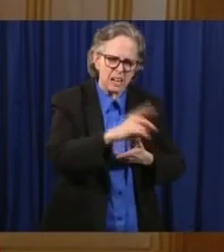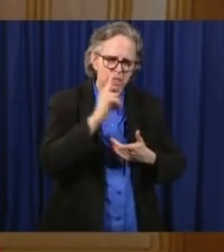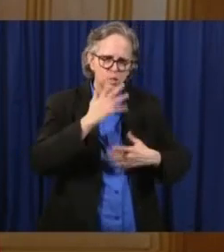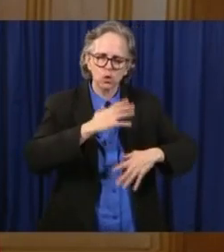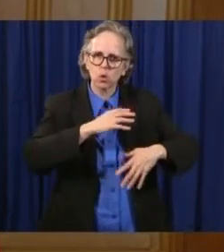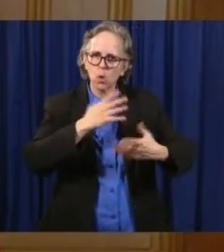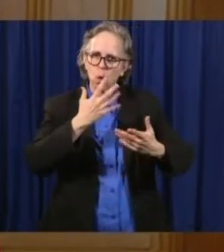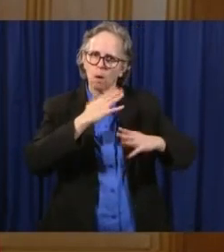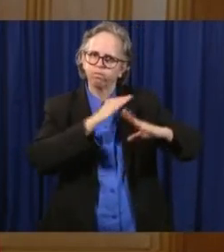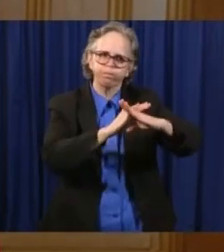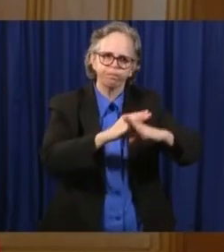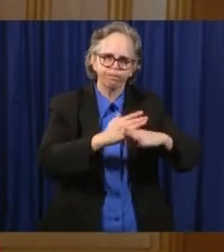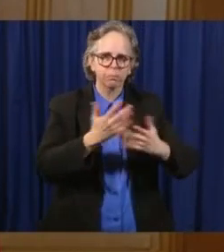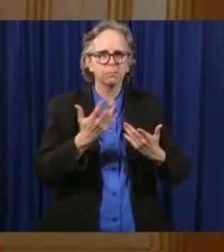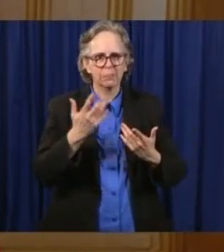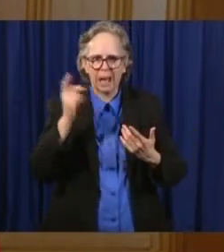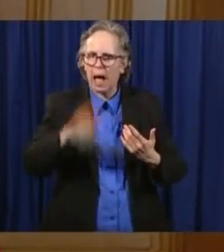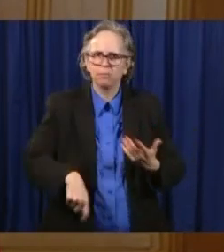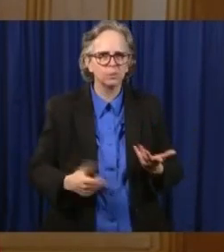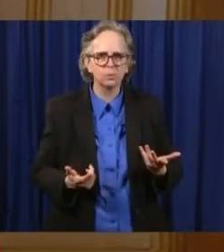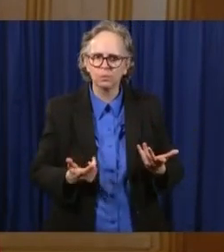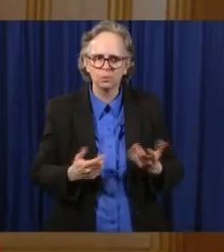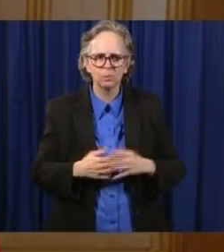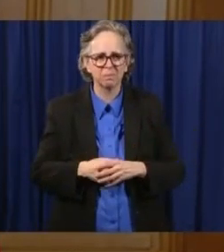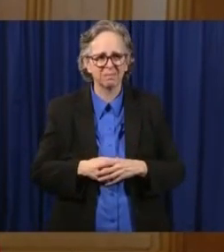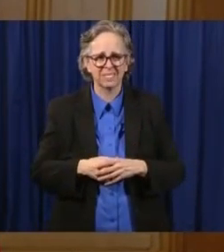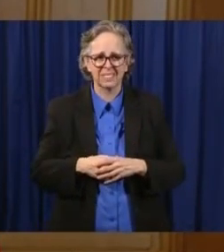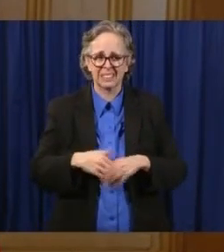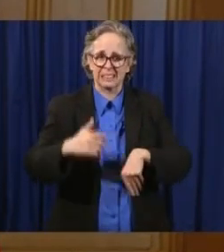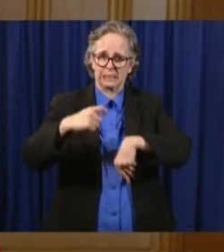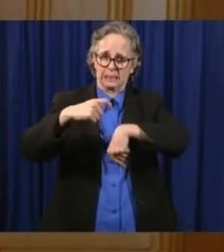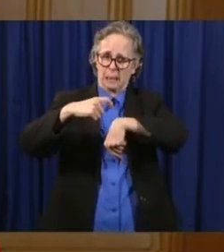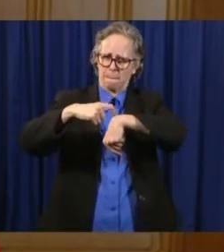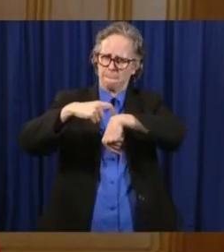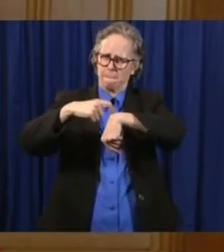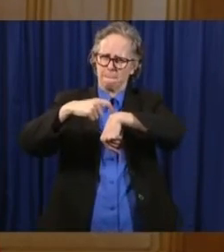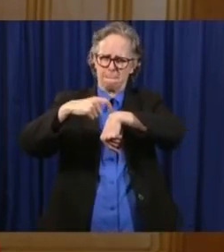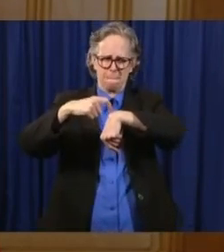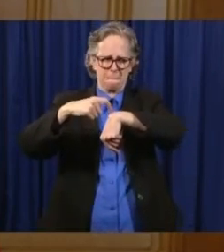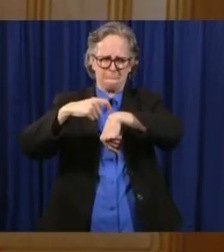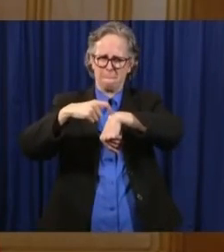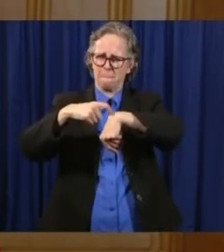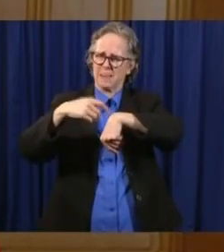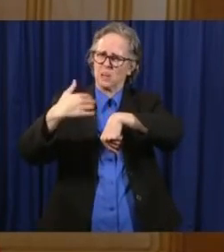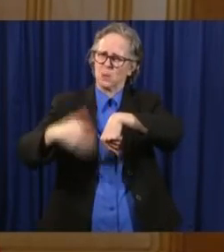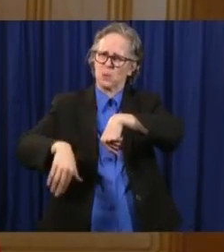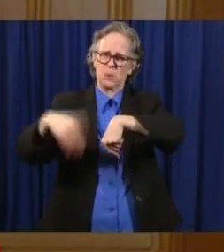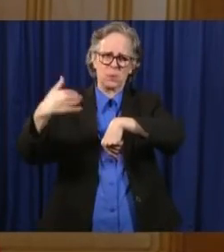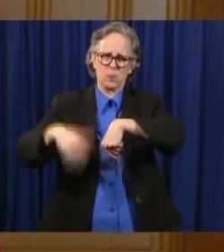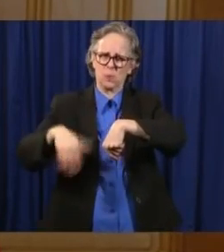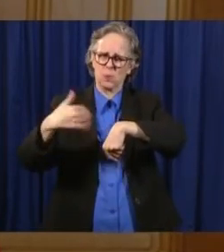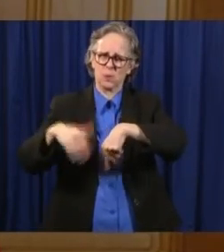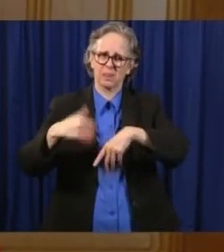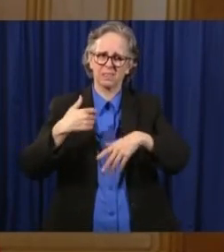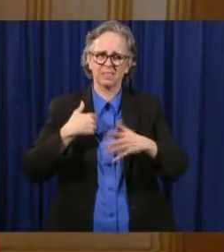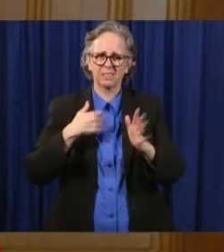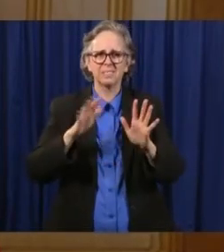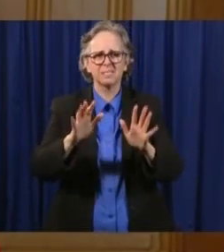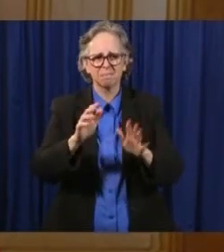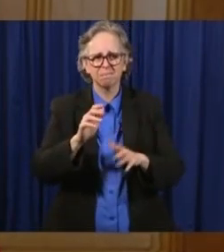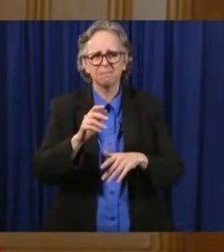far as the timetable, we asked each department to get these in. I think it was either last night or this